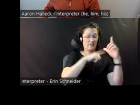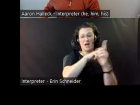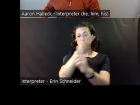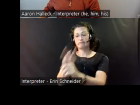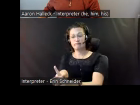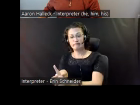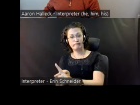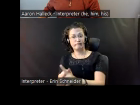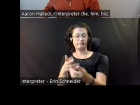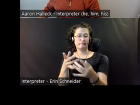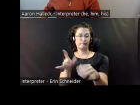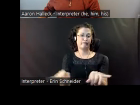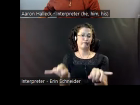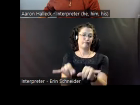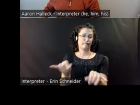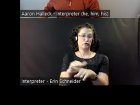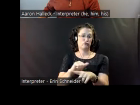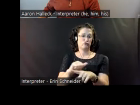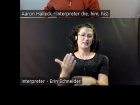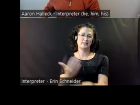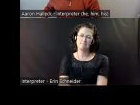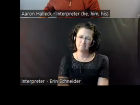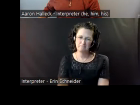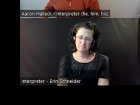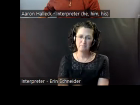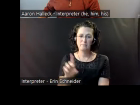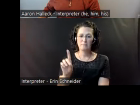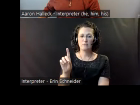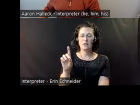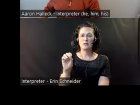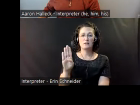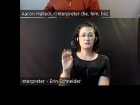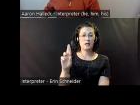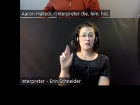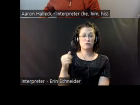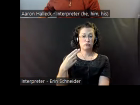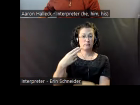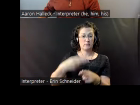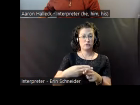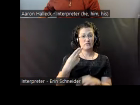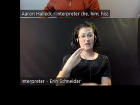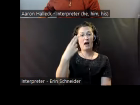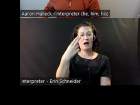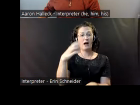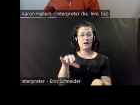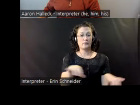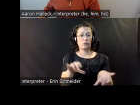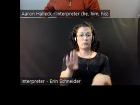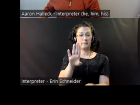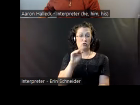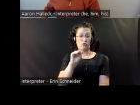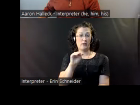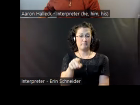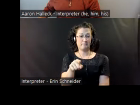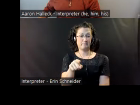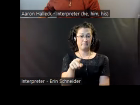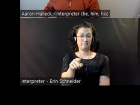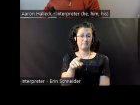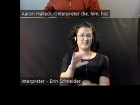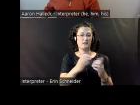training. And Deborah mentioned this before. There's a class out there called the High Performing BRM right now. It's a class I developed to